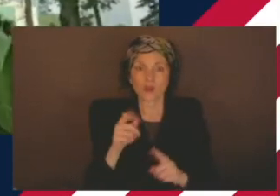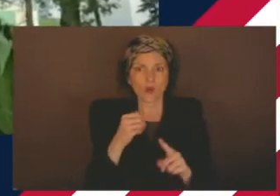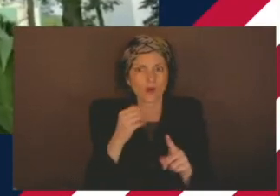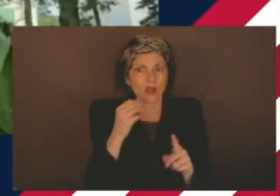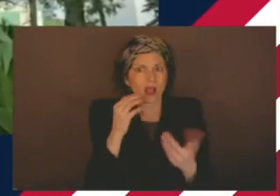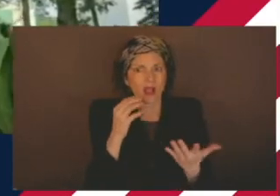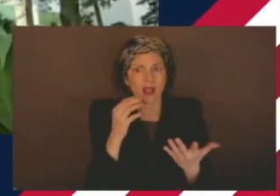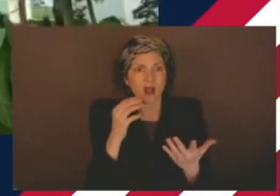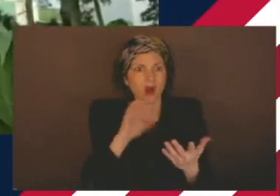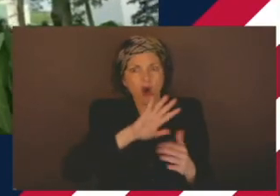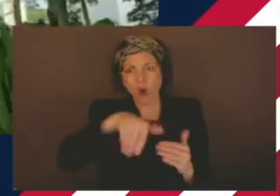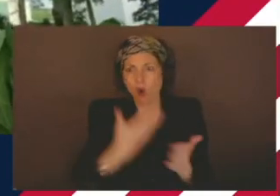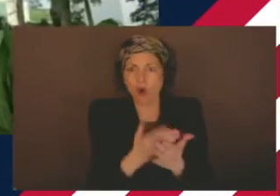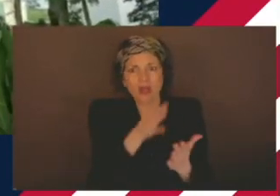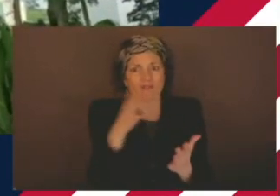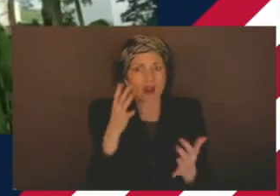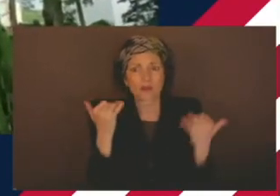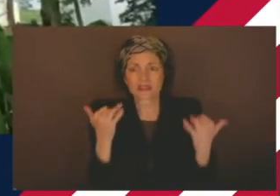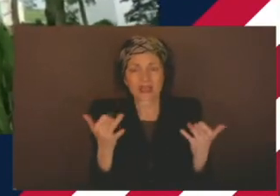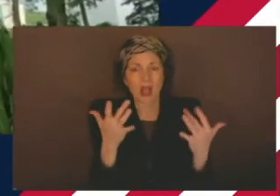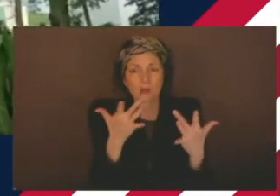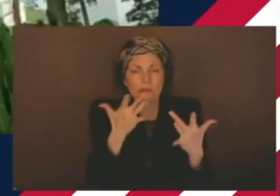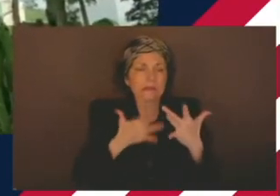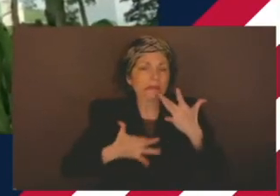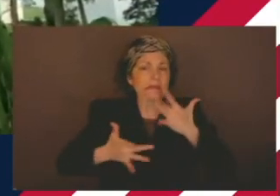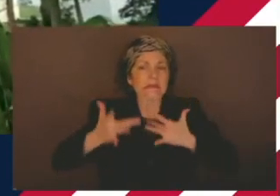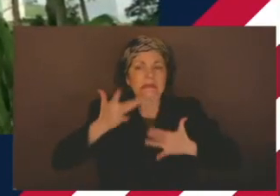these days. I hear lots of stories.